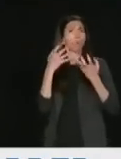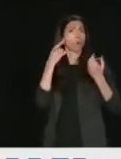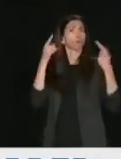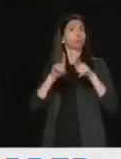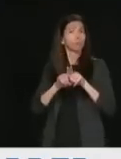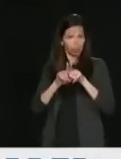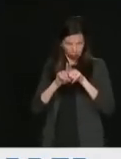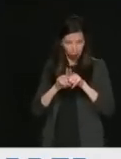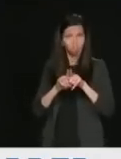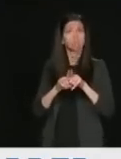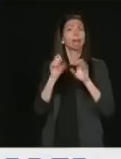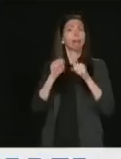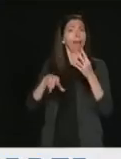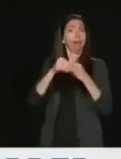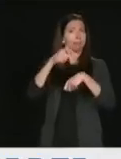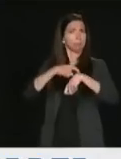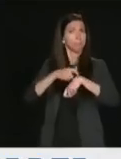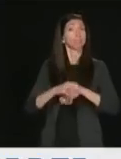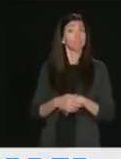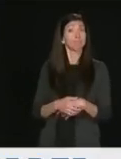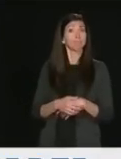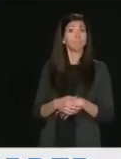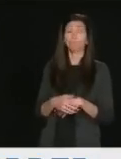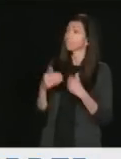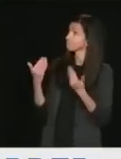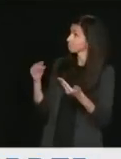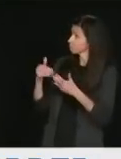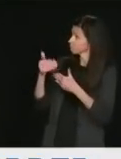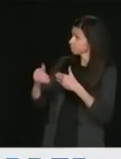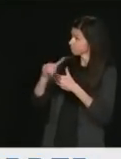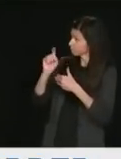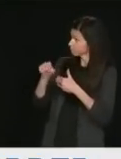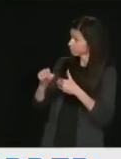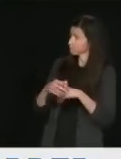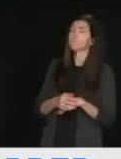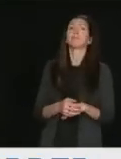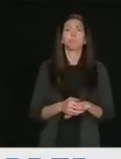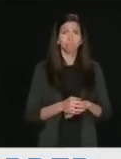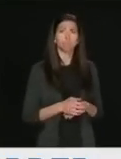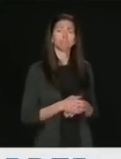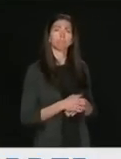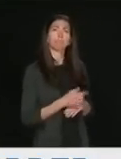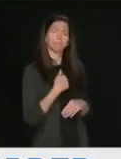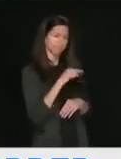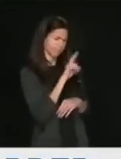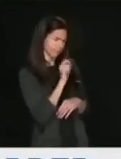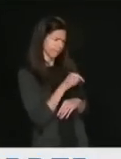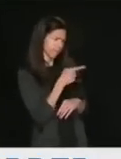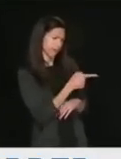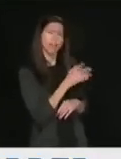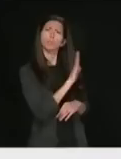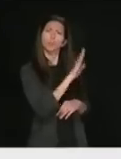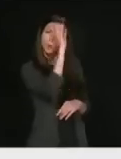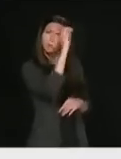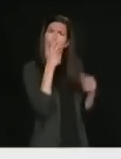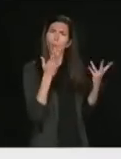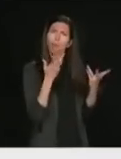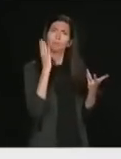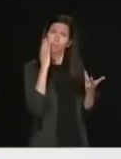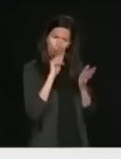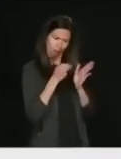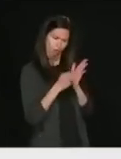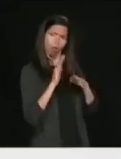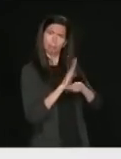Of course, I'd like to hear you on the reopening of businesses in Montreal. Have you got